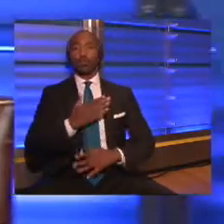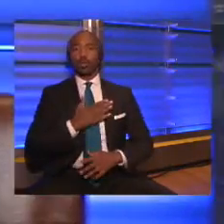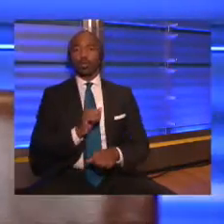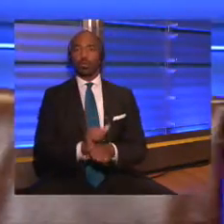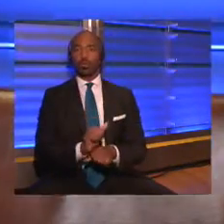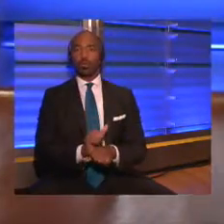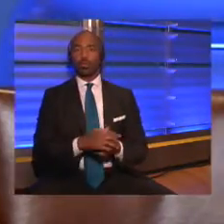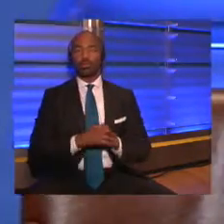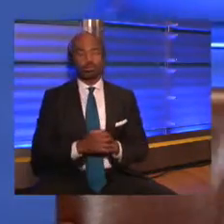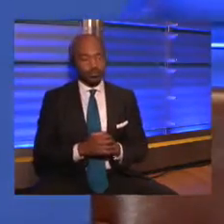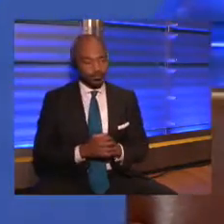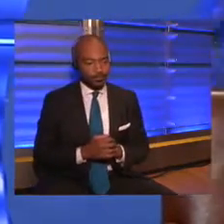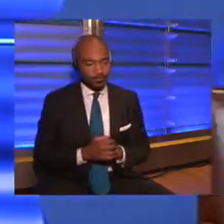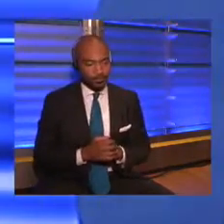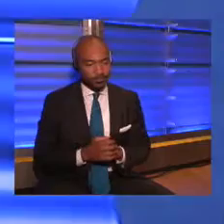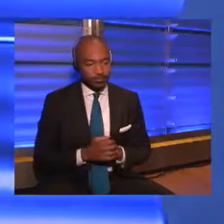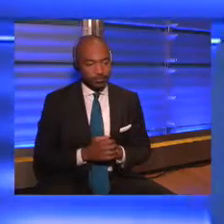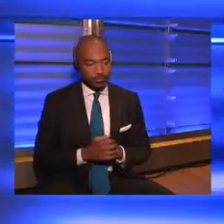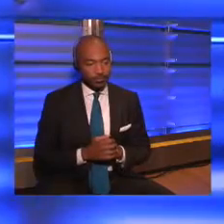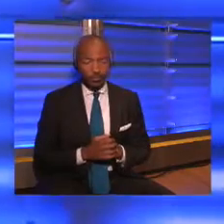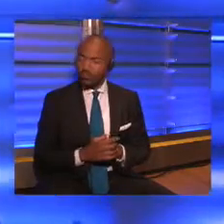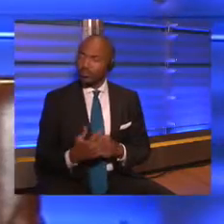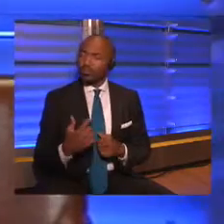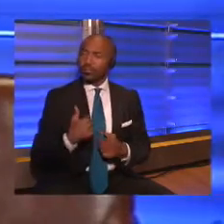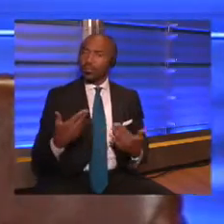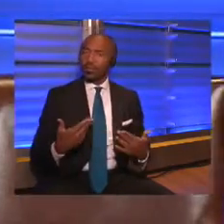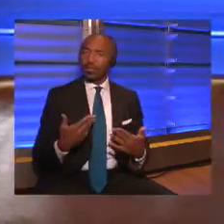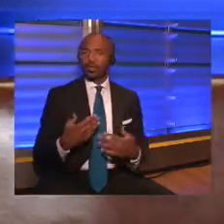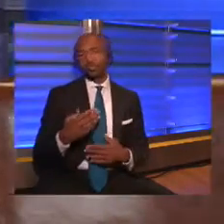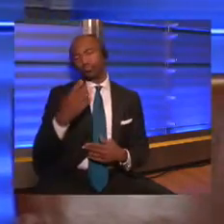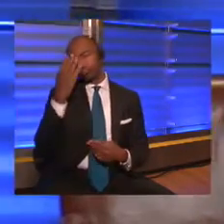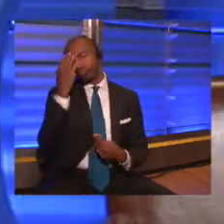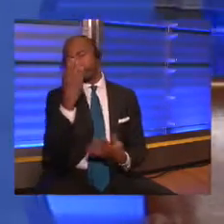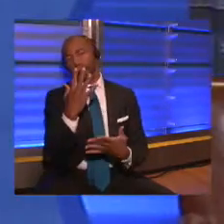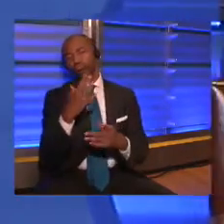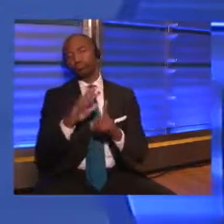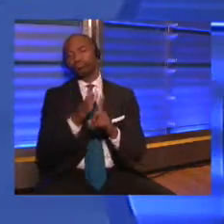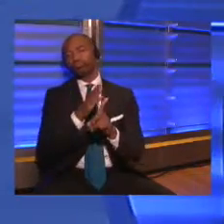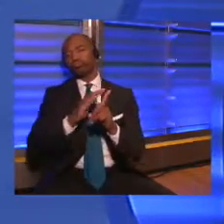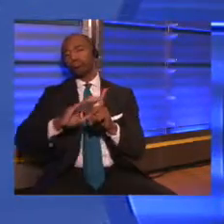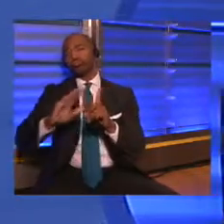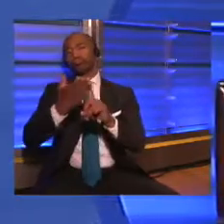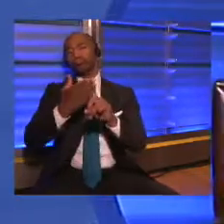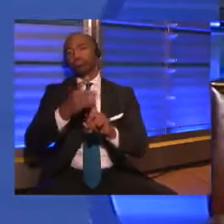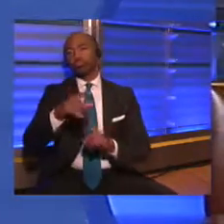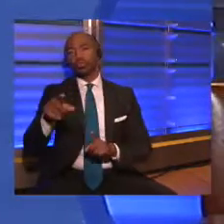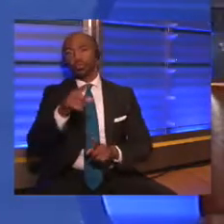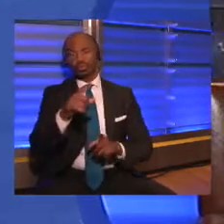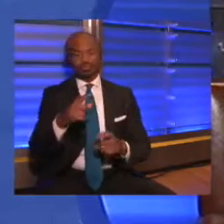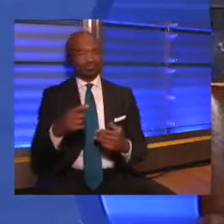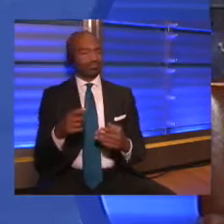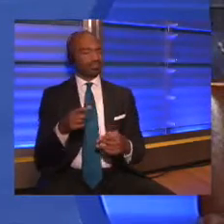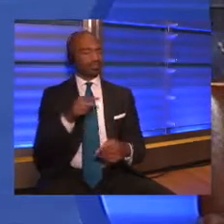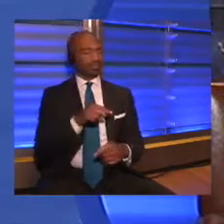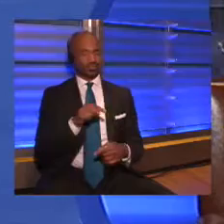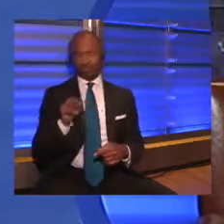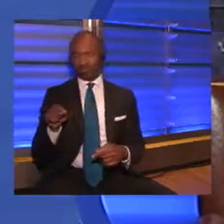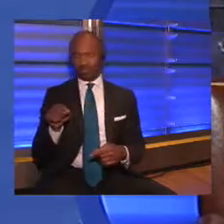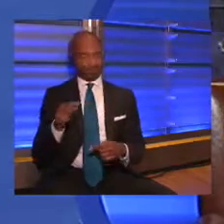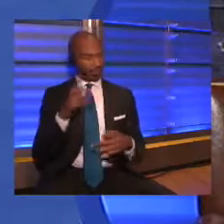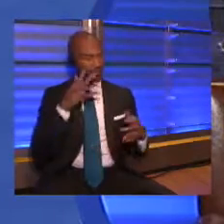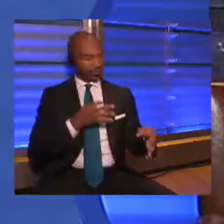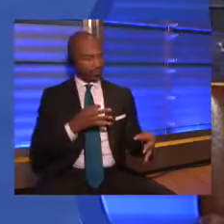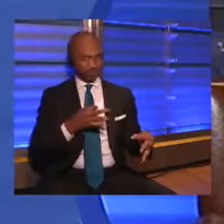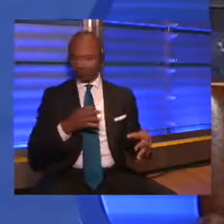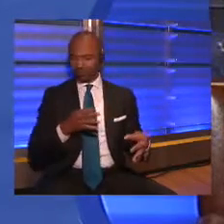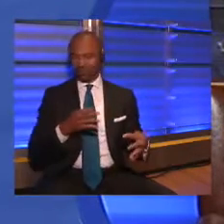Now, I'm not here to suggest to you at all that these are easy decisions to make for anyone, because